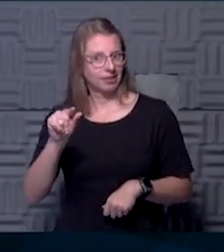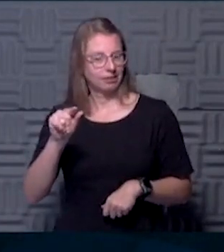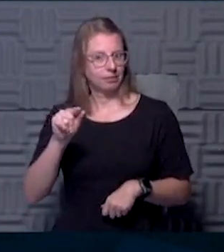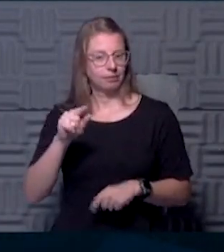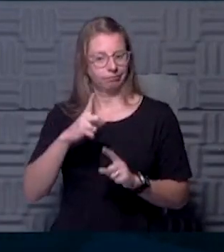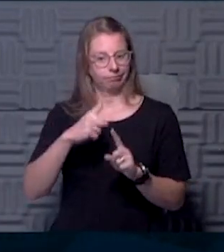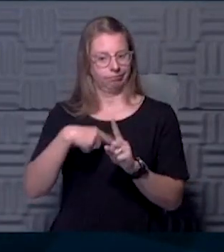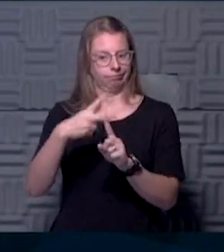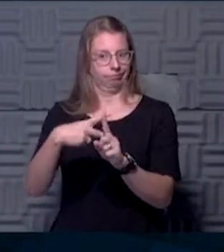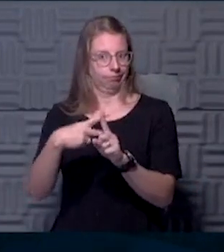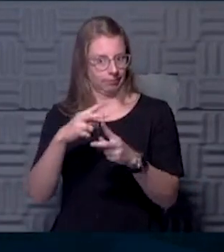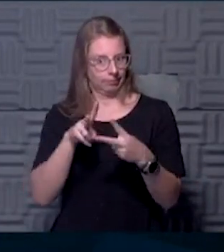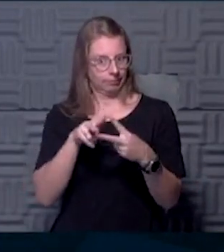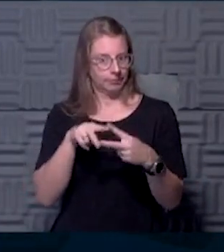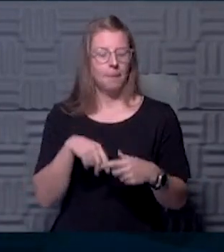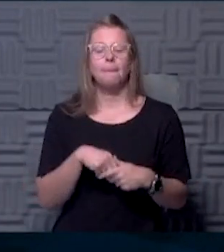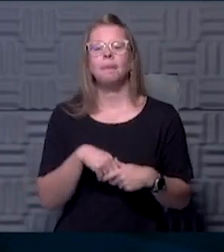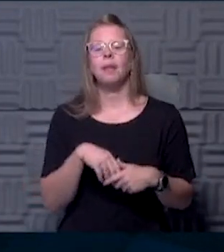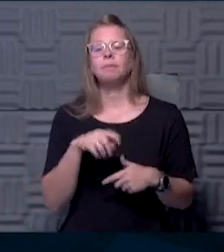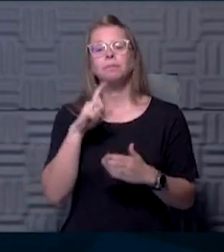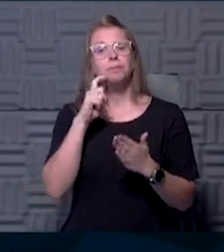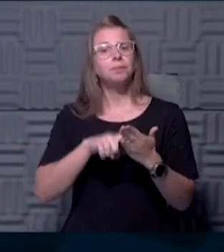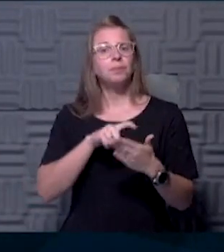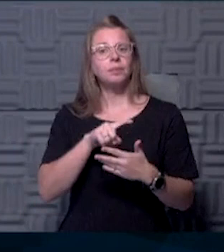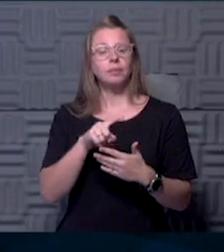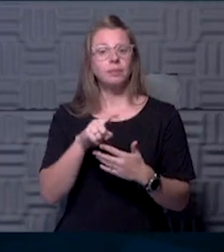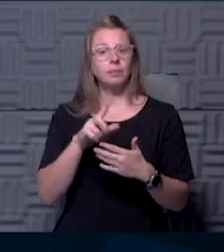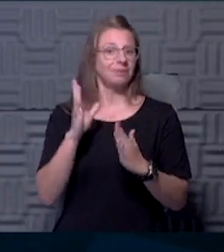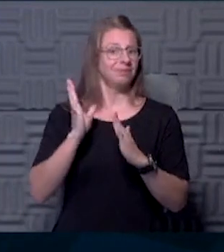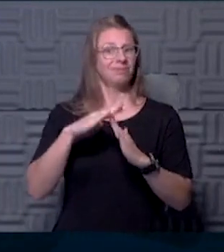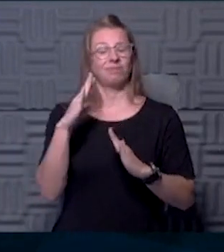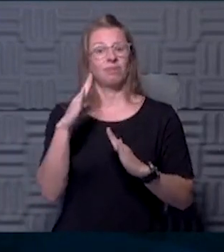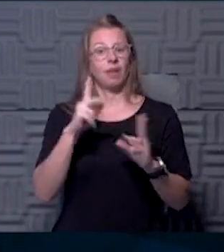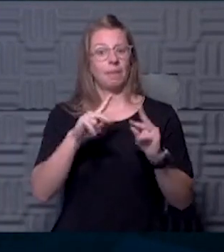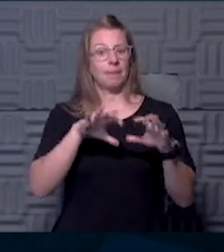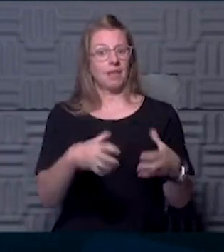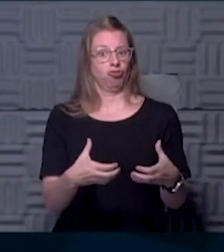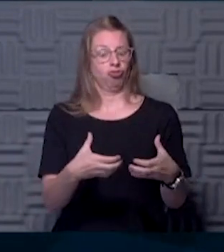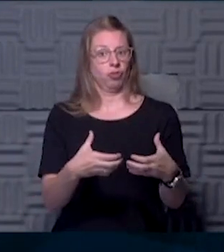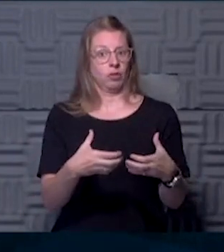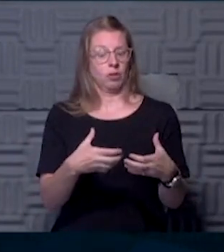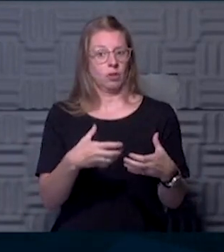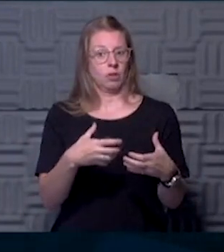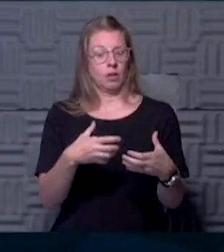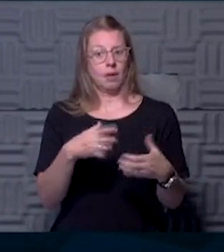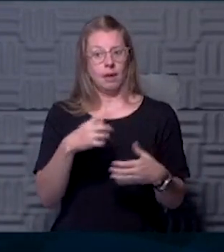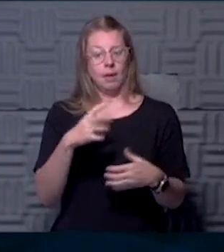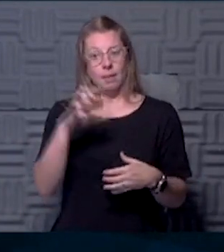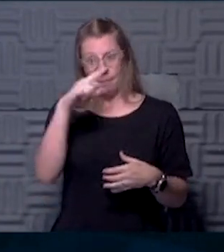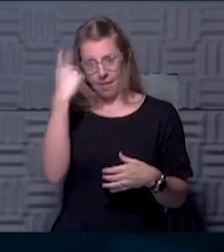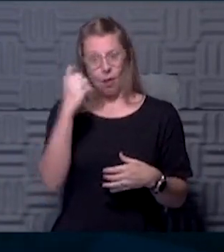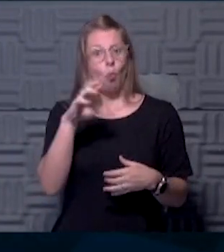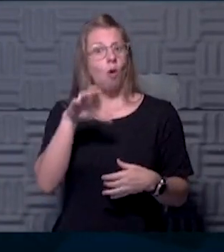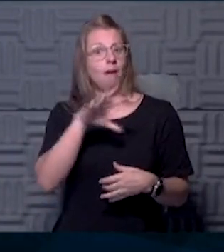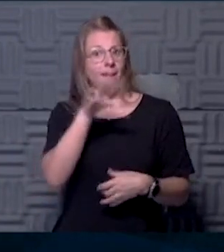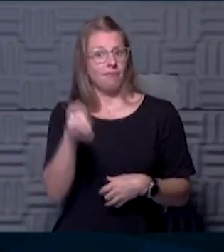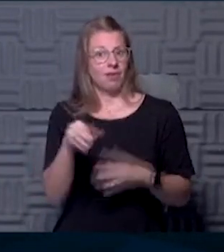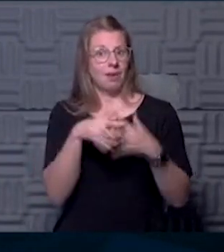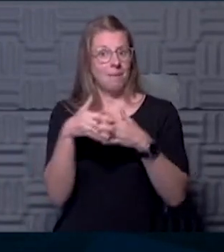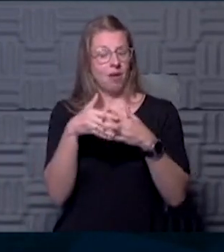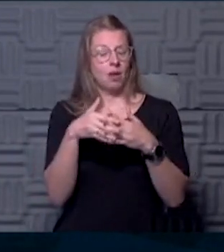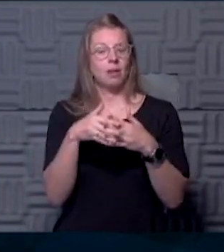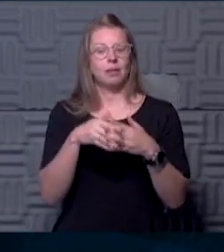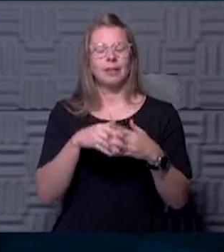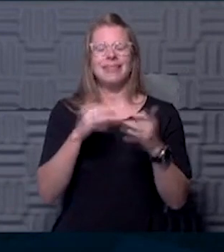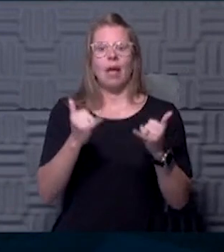recently, here you see, instead of the predominant group in the total population being black or African American, it's now